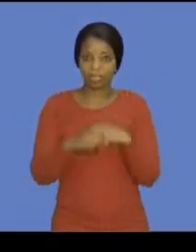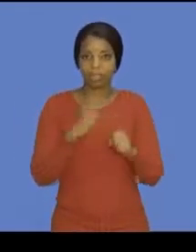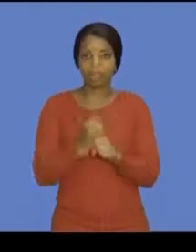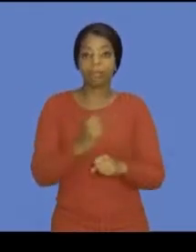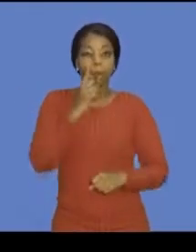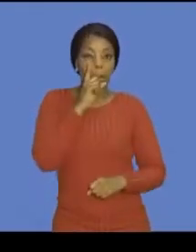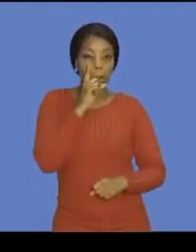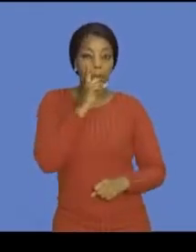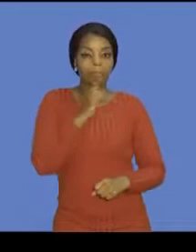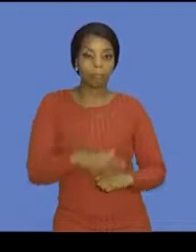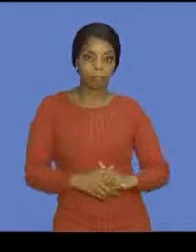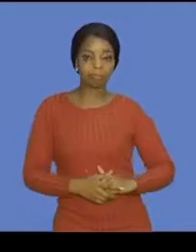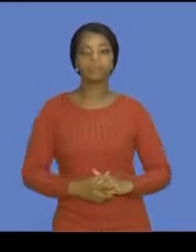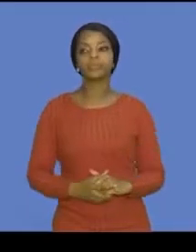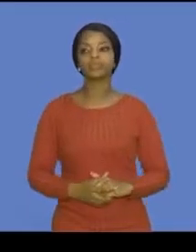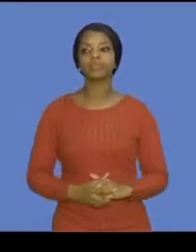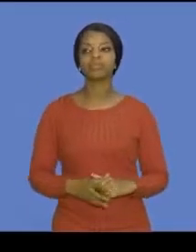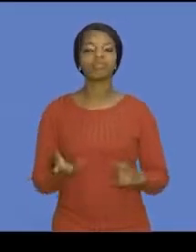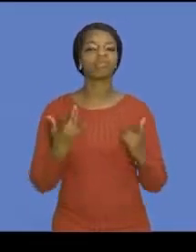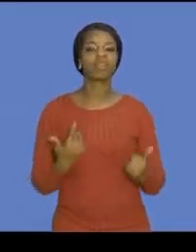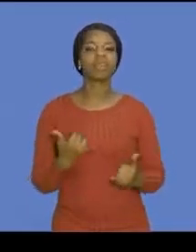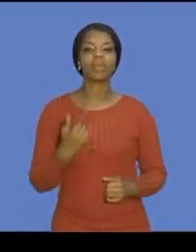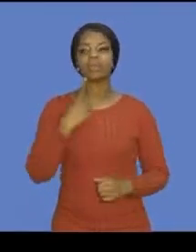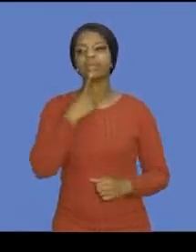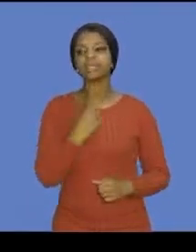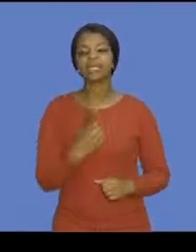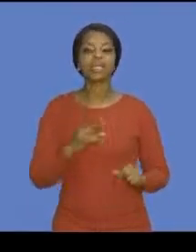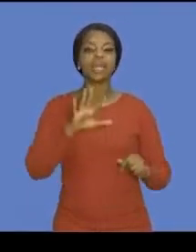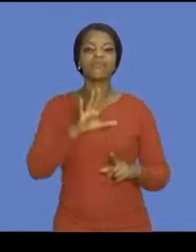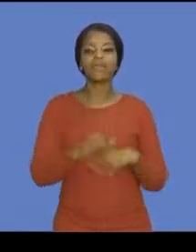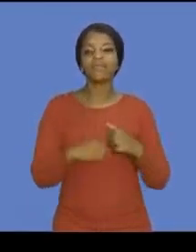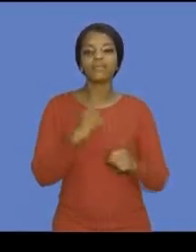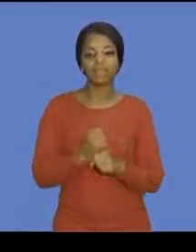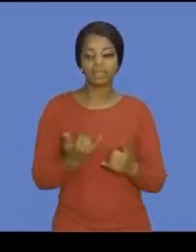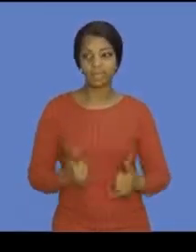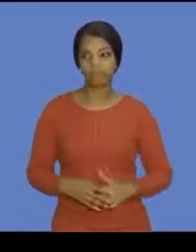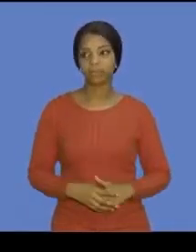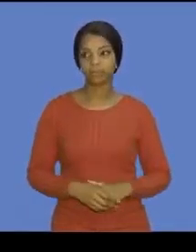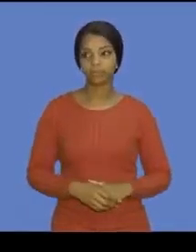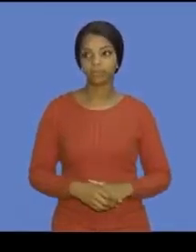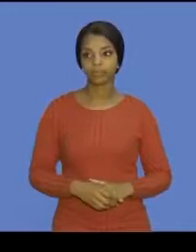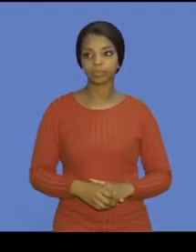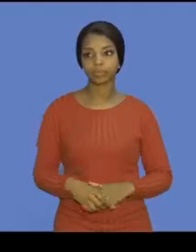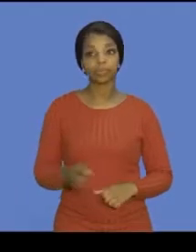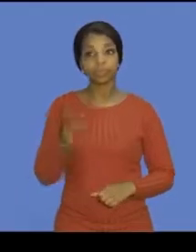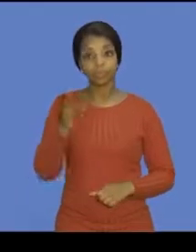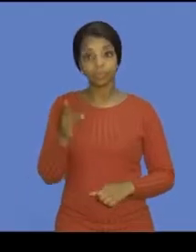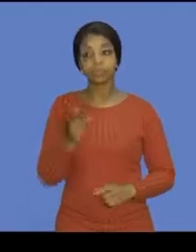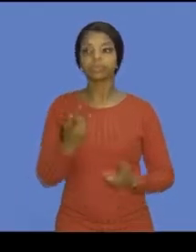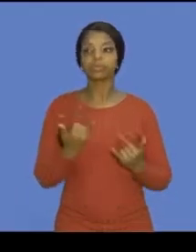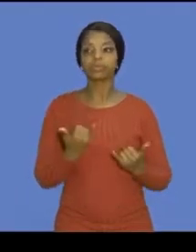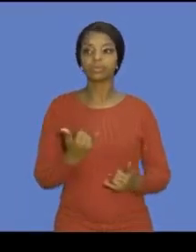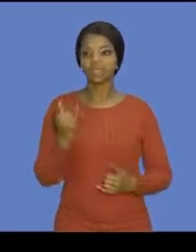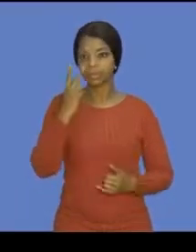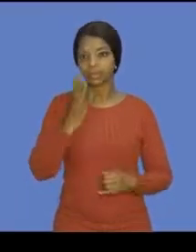again. Now, if we take it now further to being smaller than 10 and we take 5 years, this trend